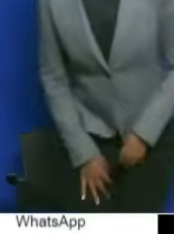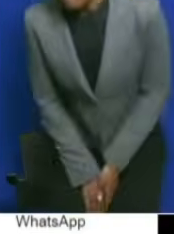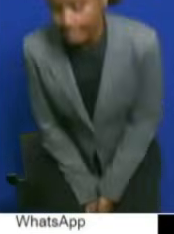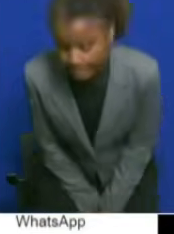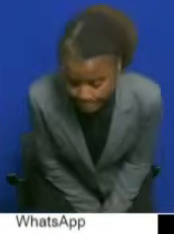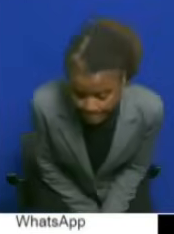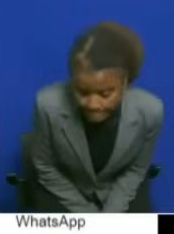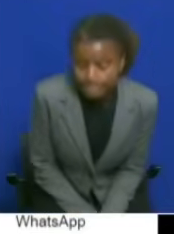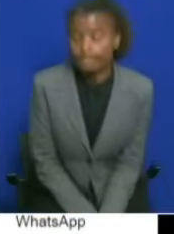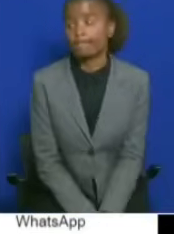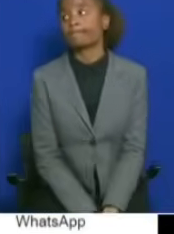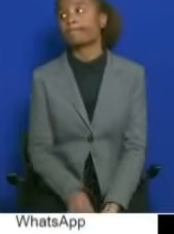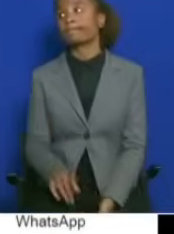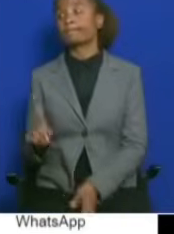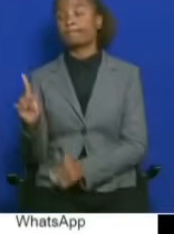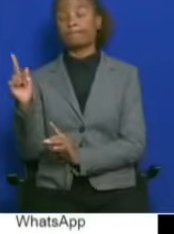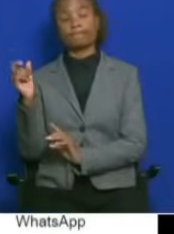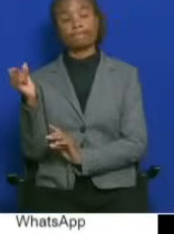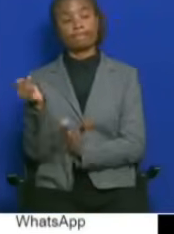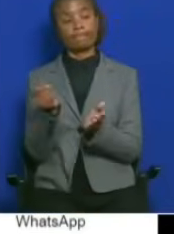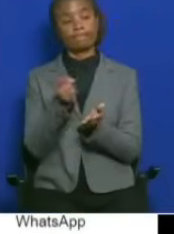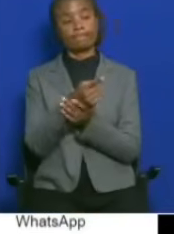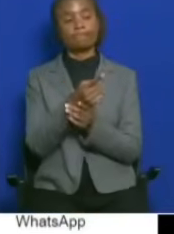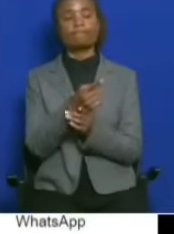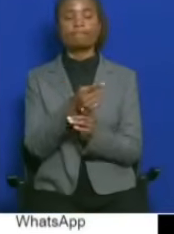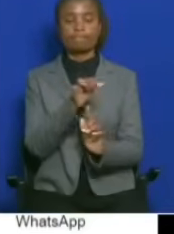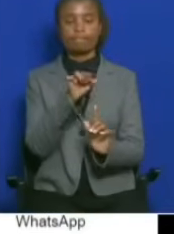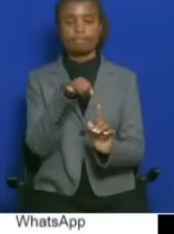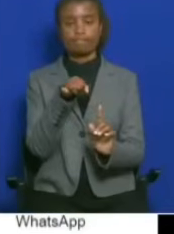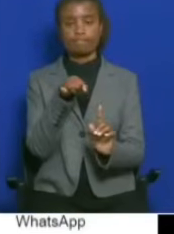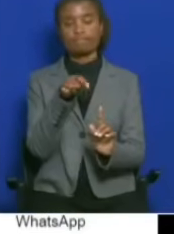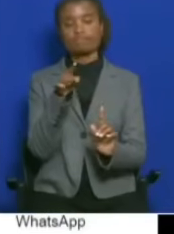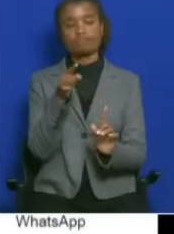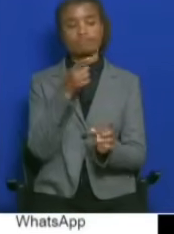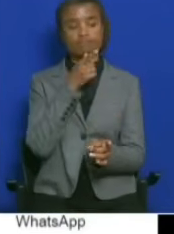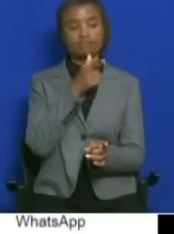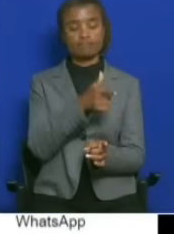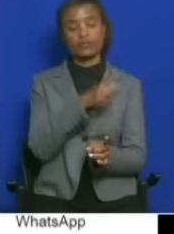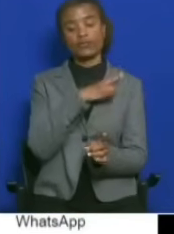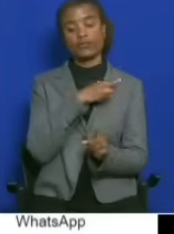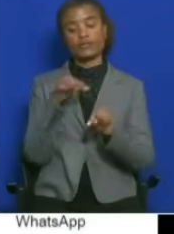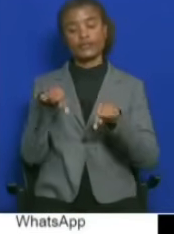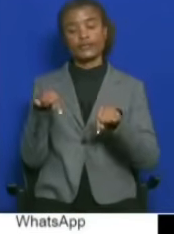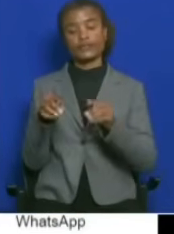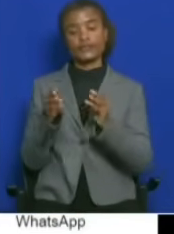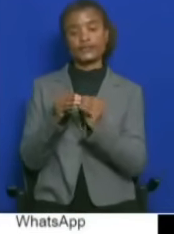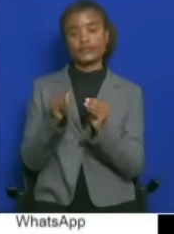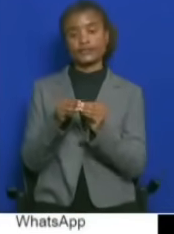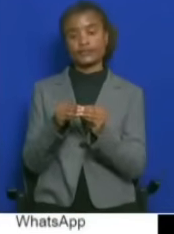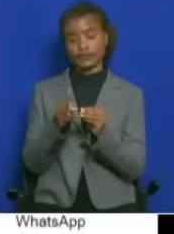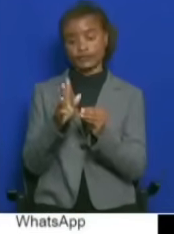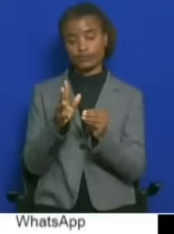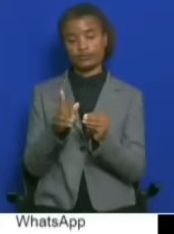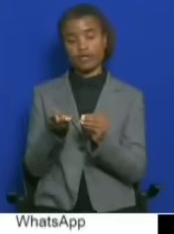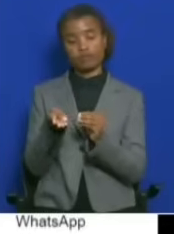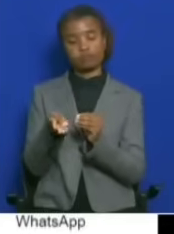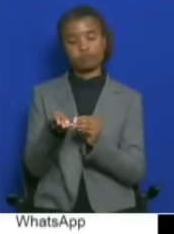today. And if we just scroll down to